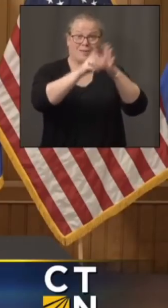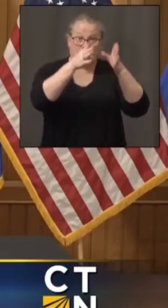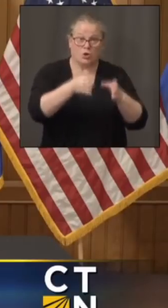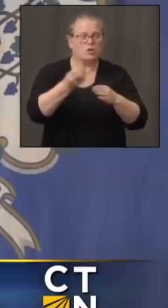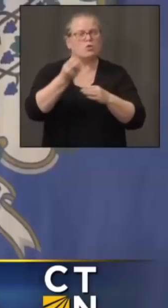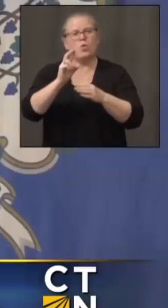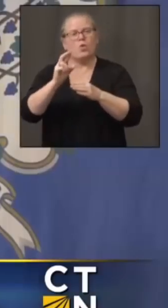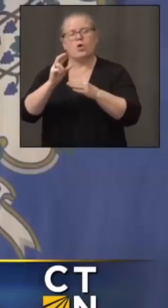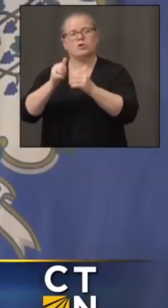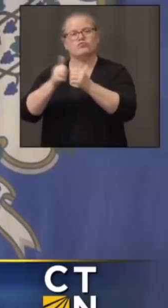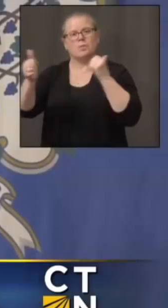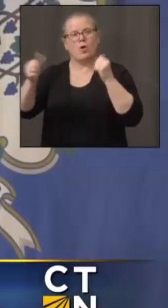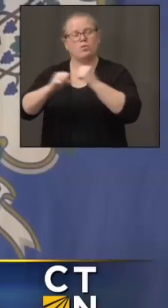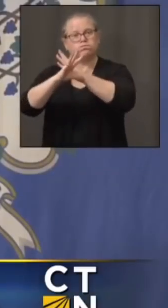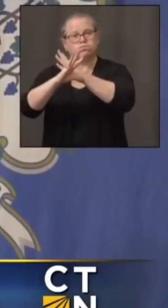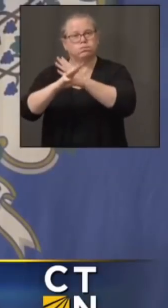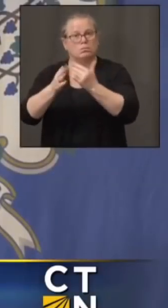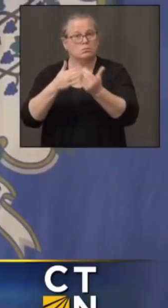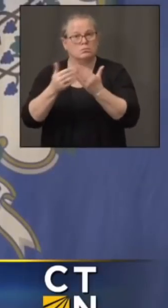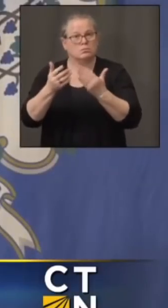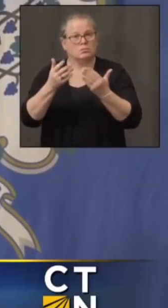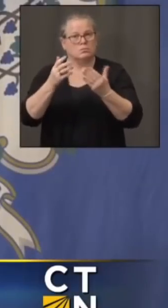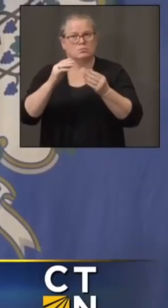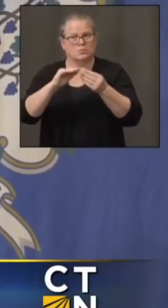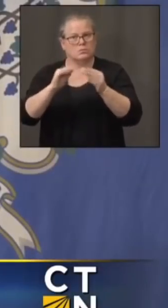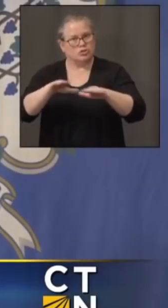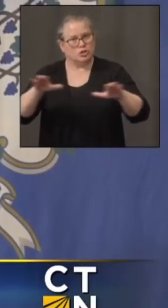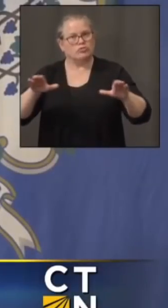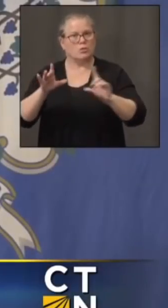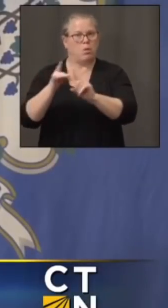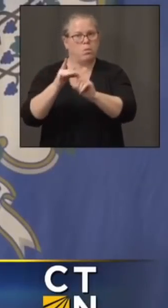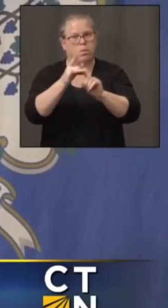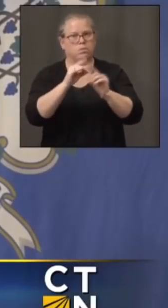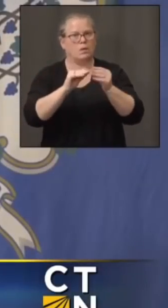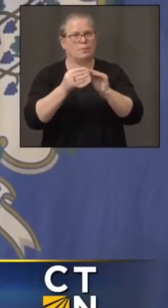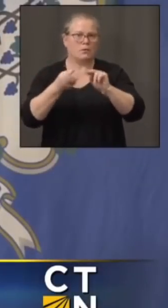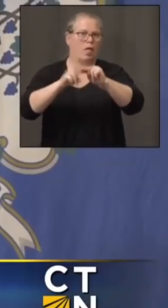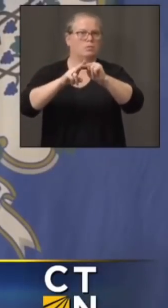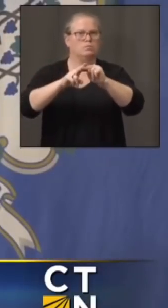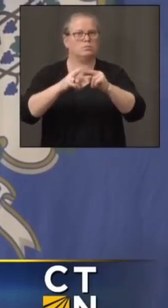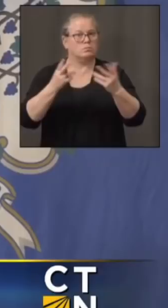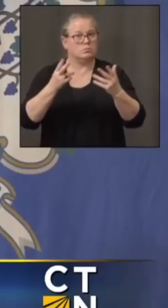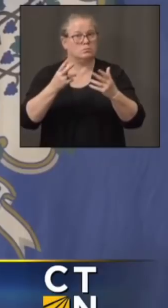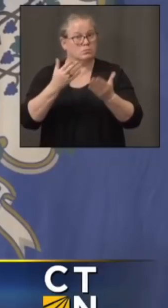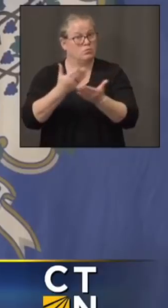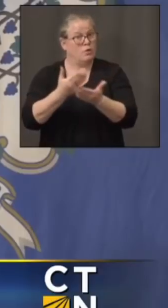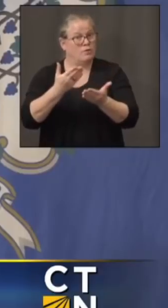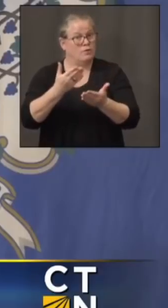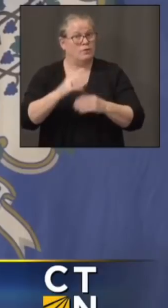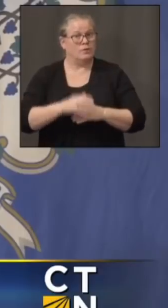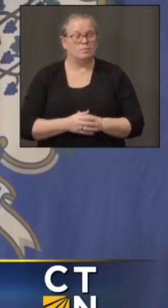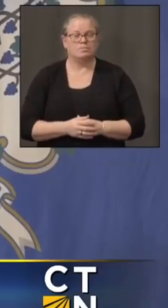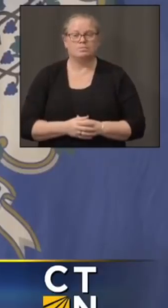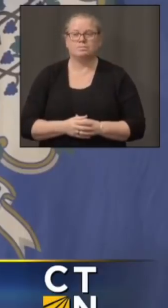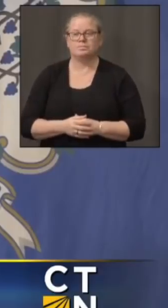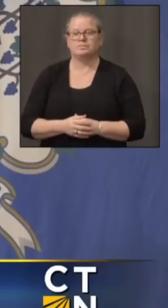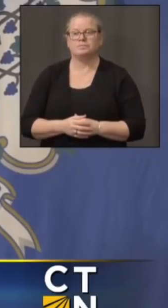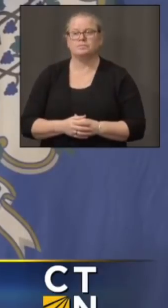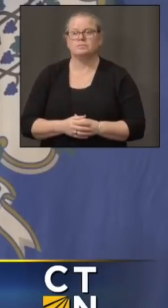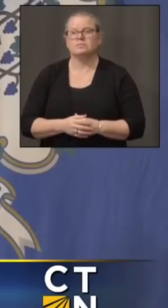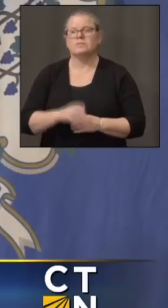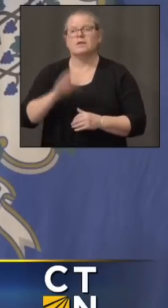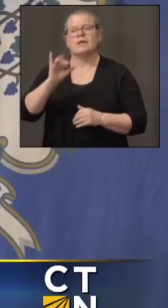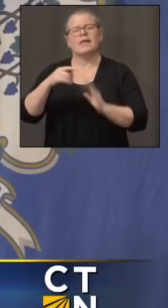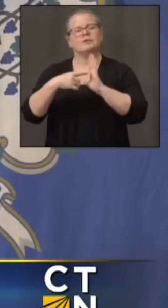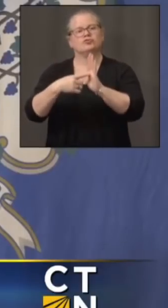What it says is, I've looked at the numbers, those that get in school full time, maybe